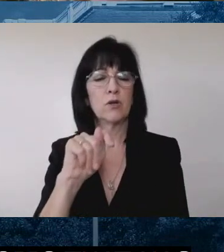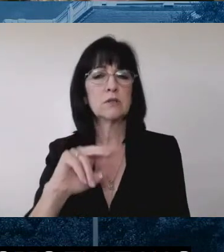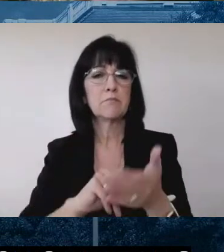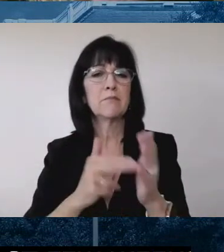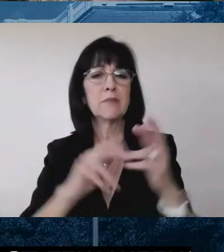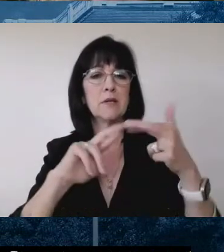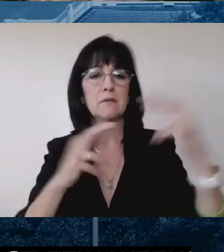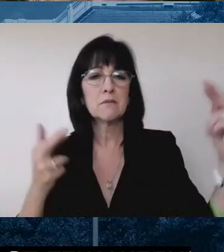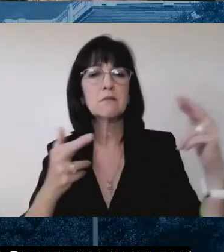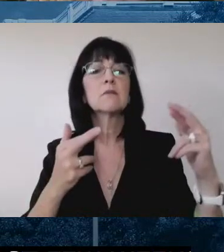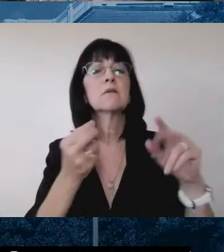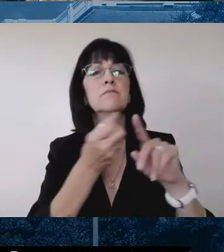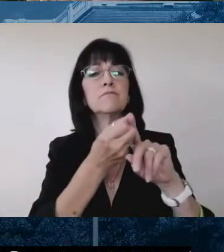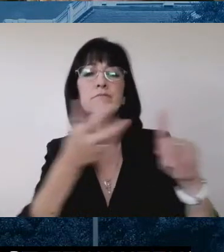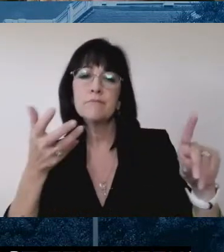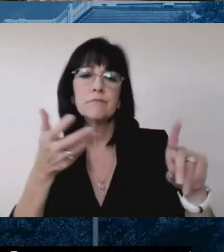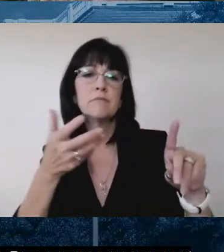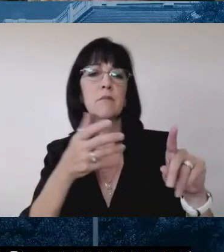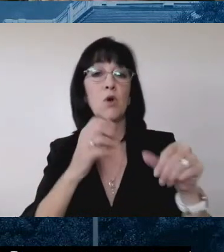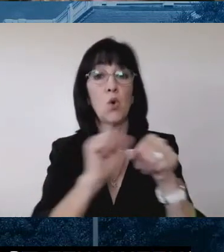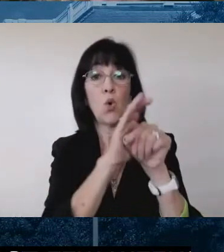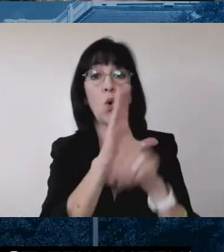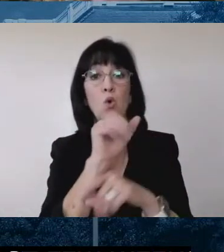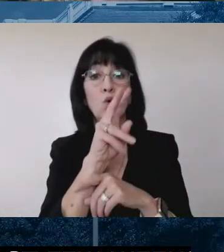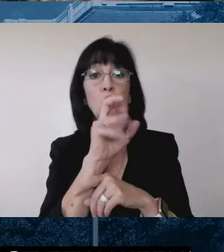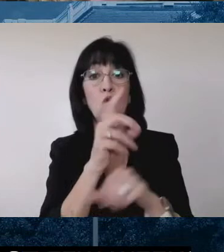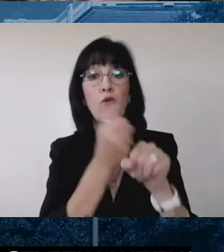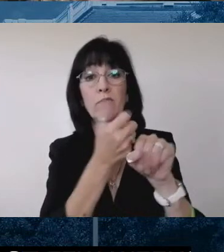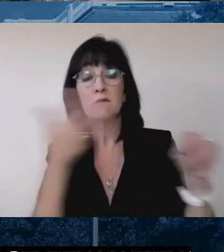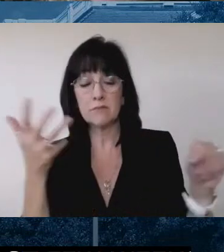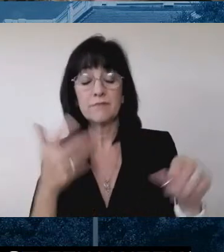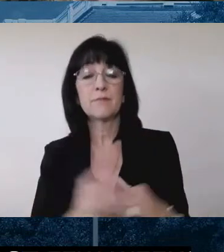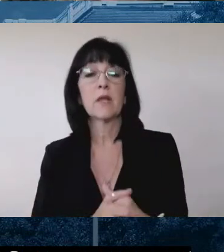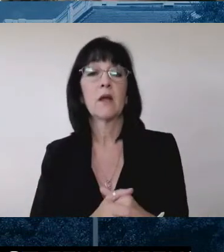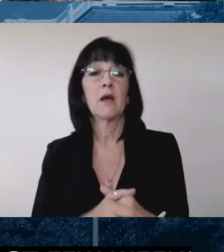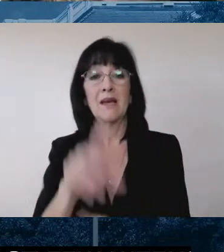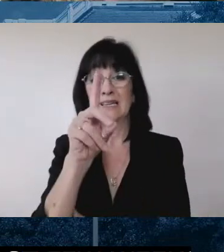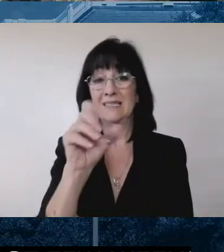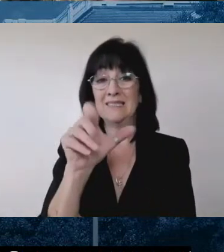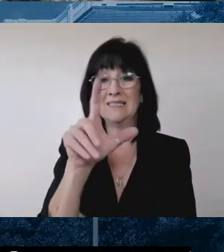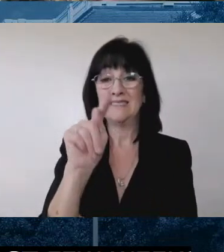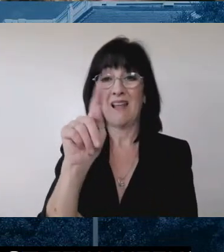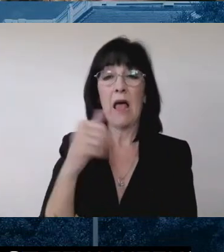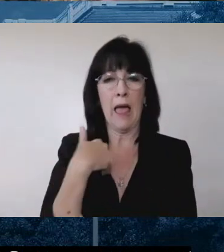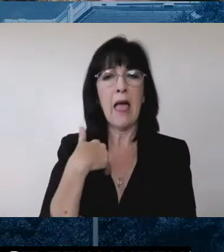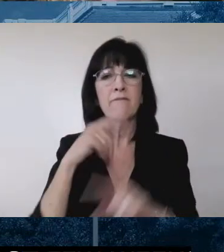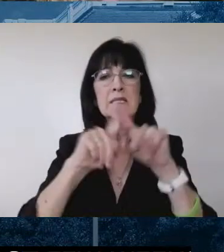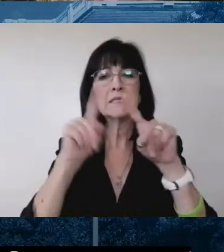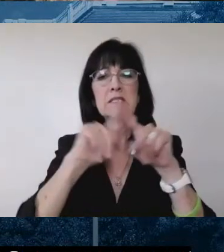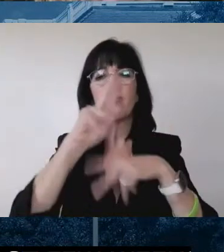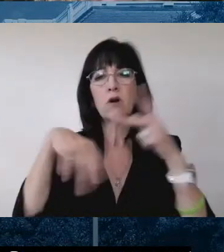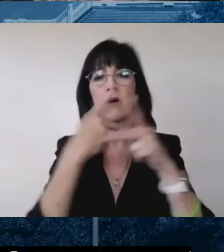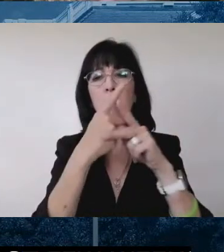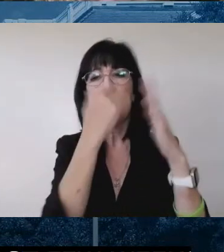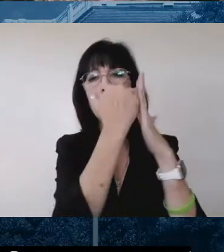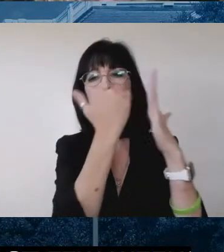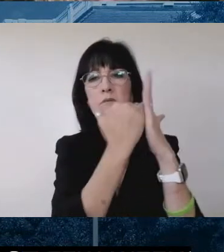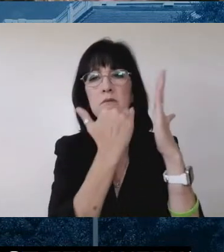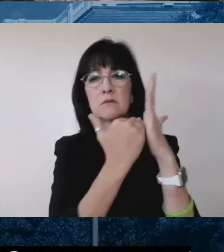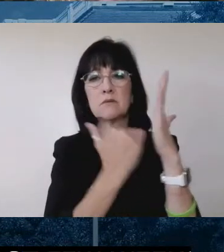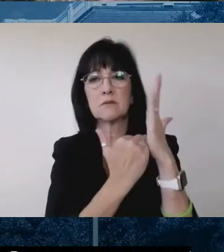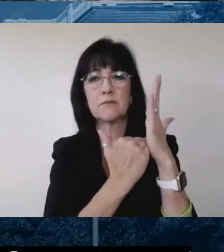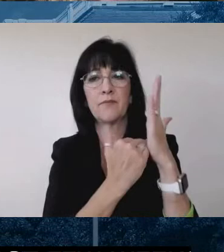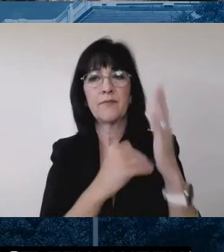is the predominant strain in Delaware now, this past week accounting for 51% of the